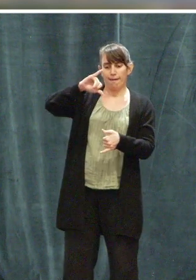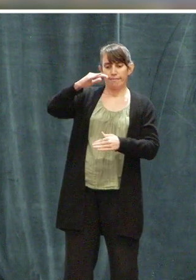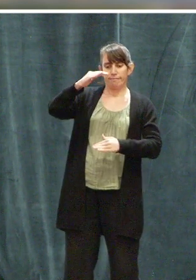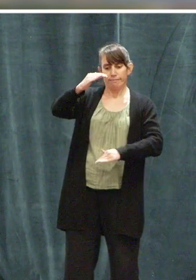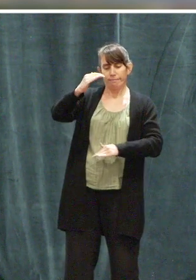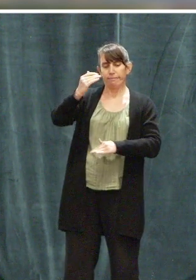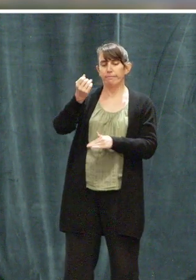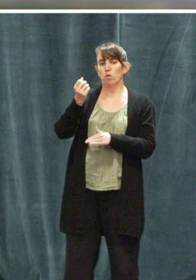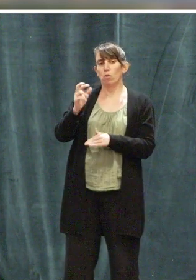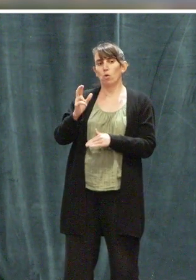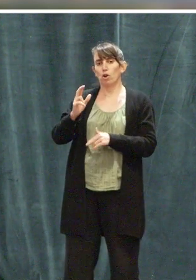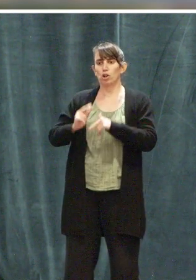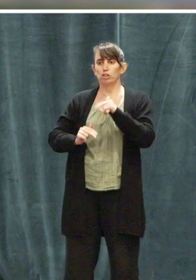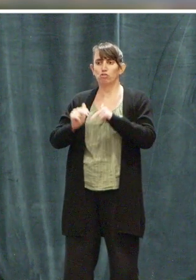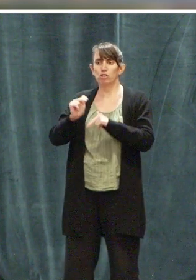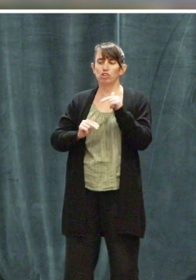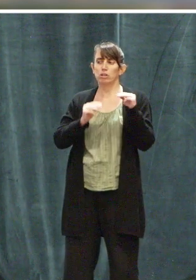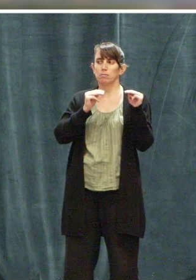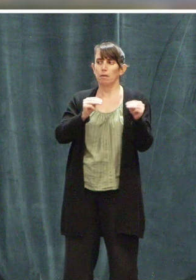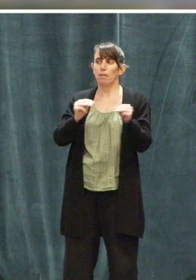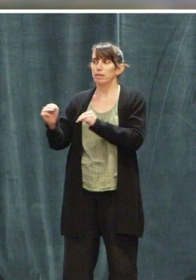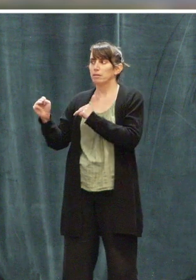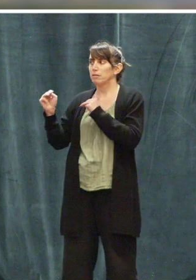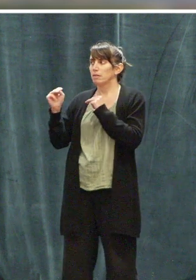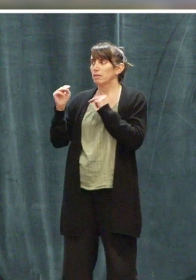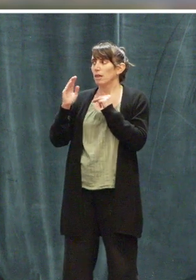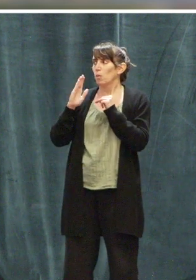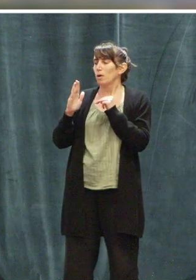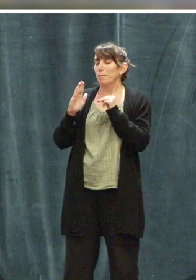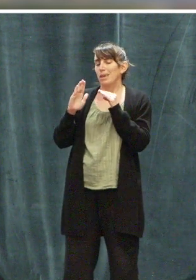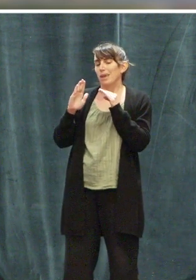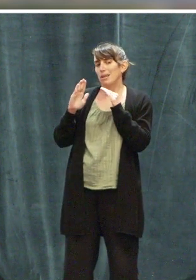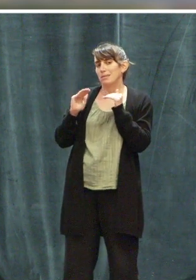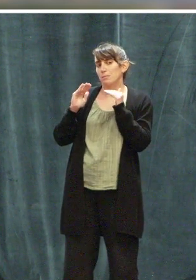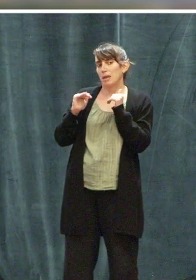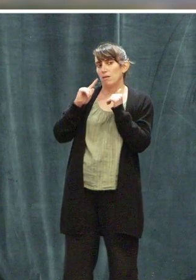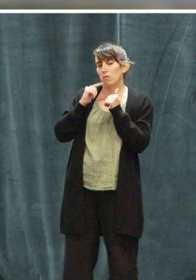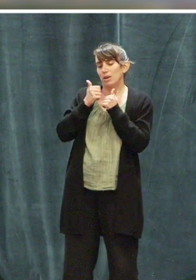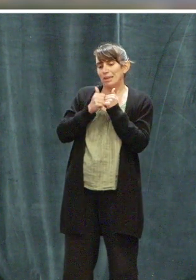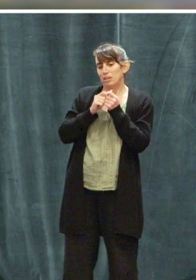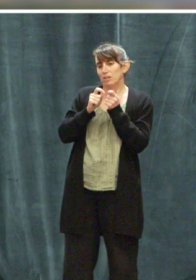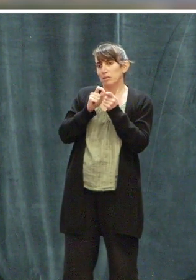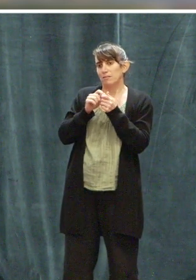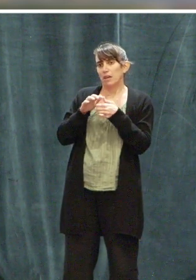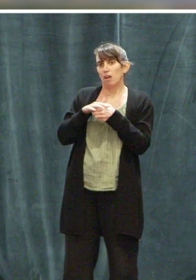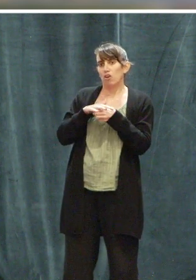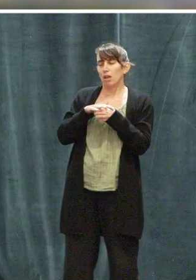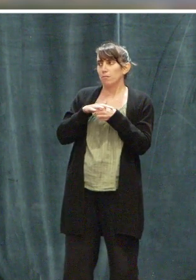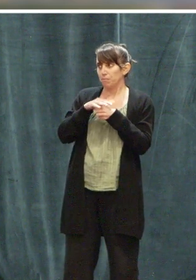construction methodologies that would be anticipated for each specific area.